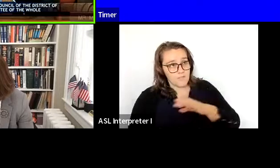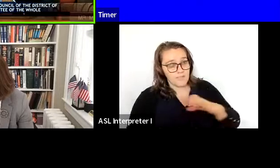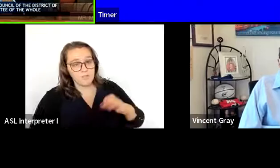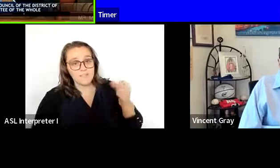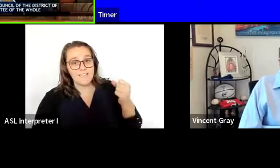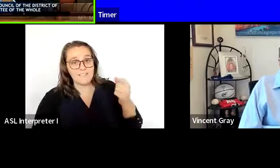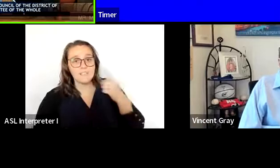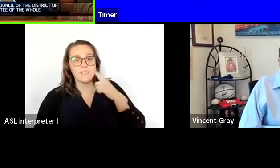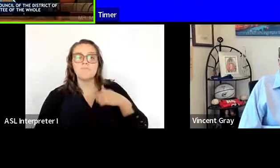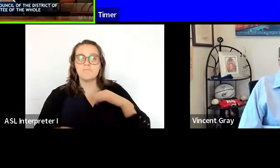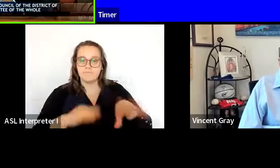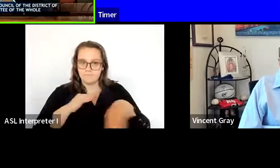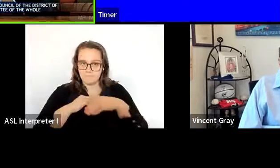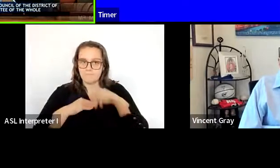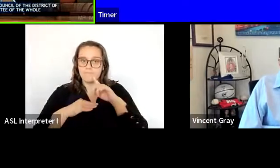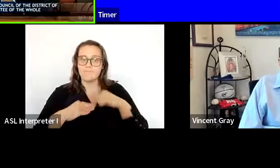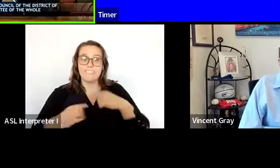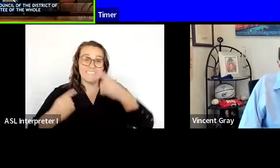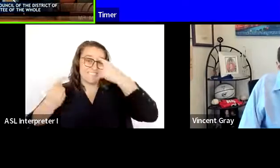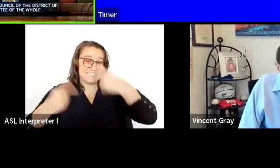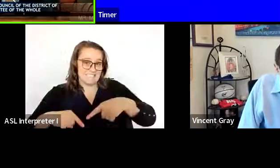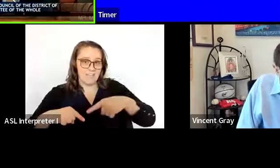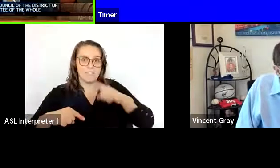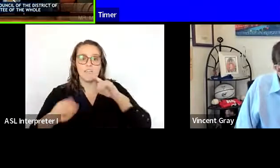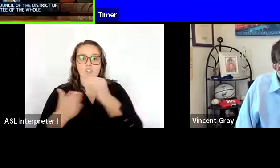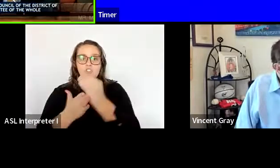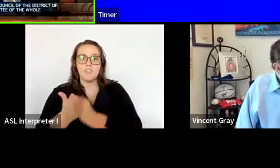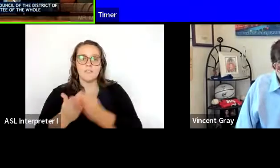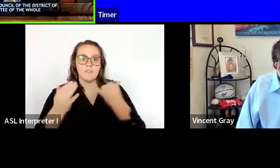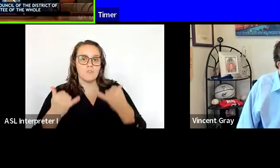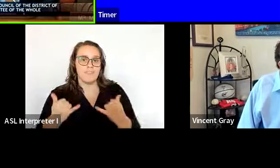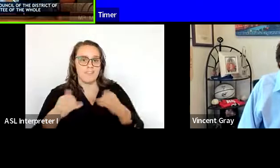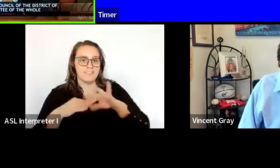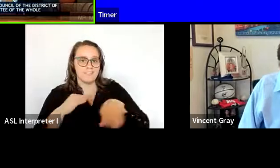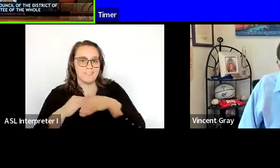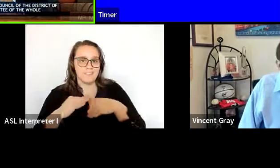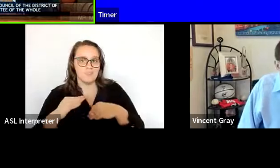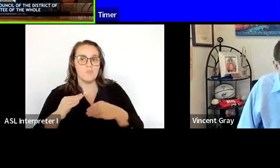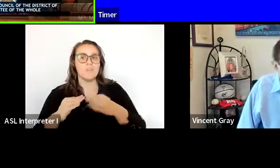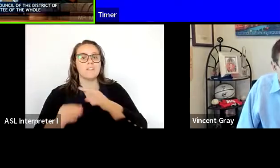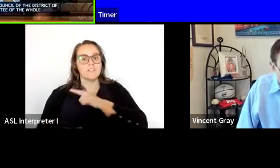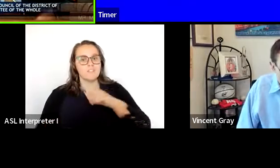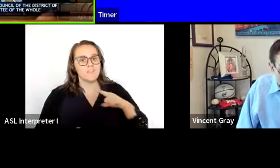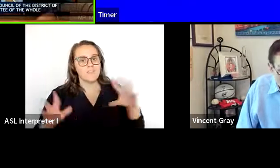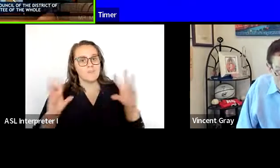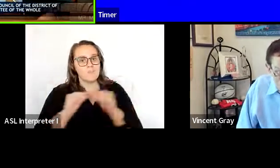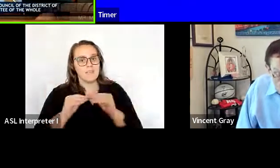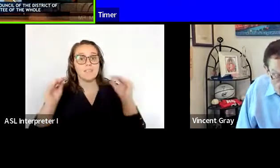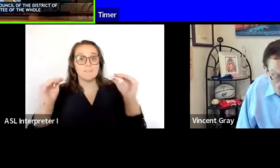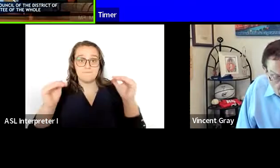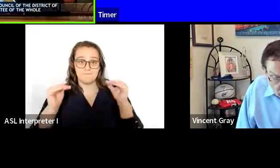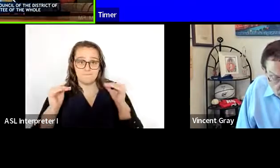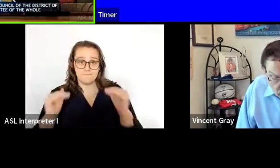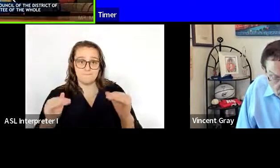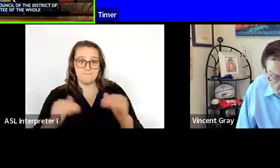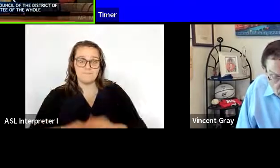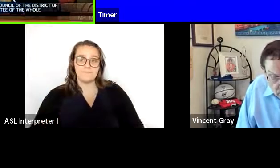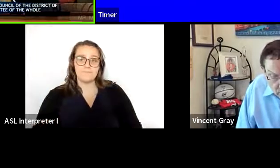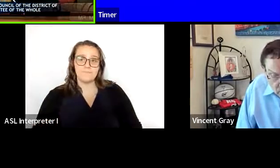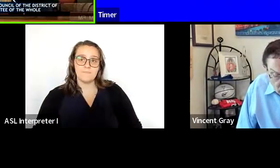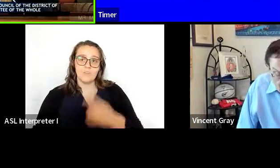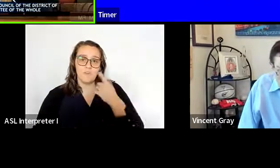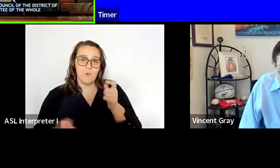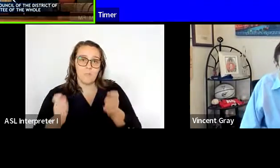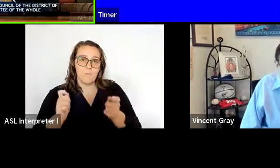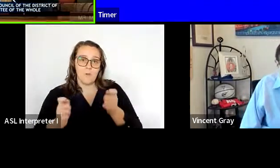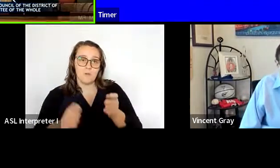will be placed on the consent agenda for today's additional legislative meeting. The next item for markup is